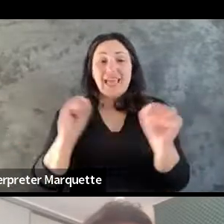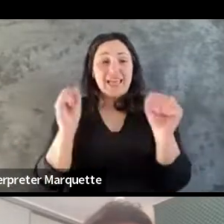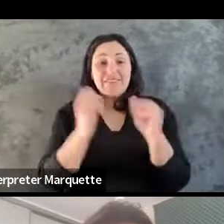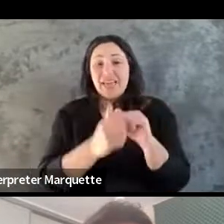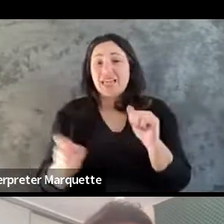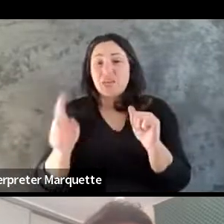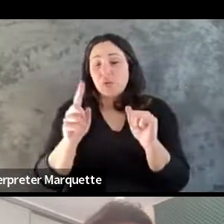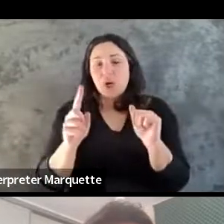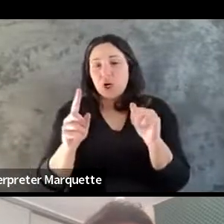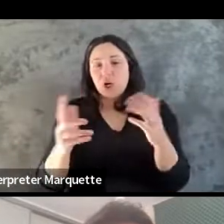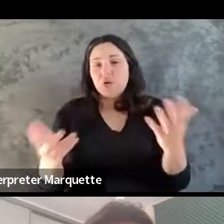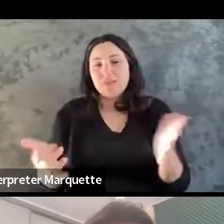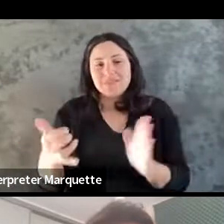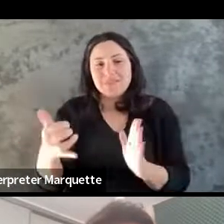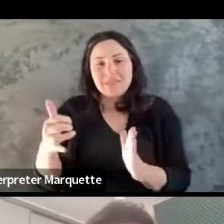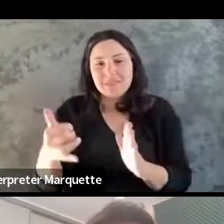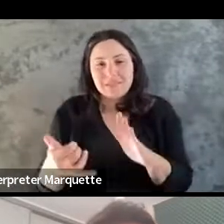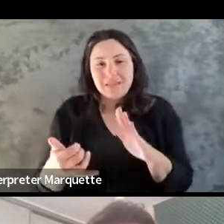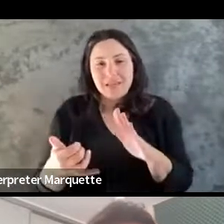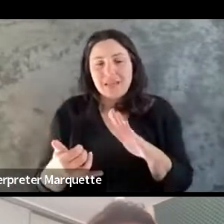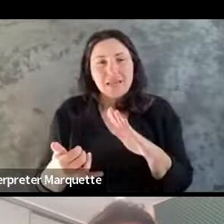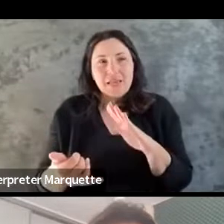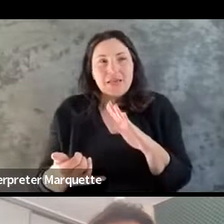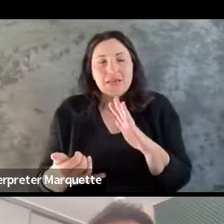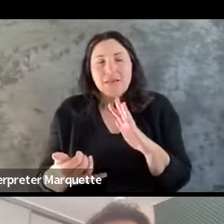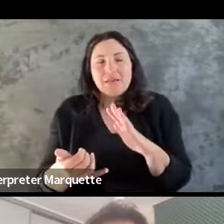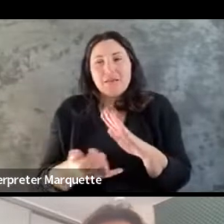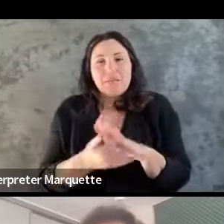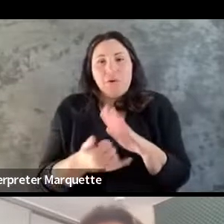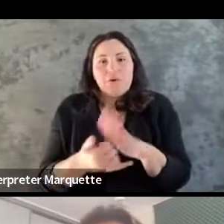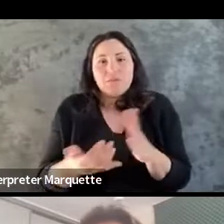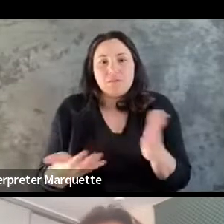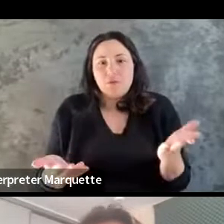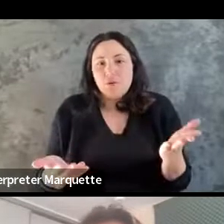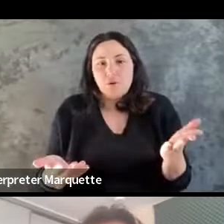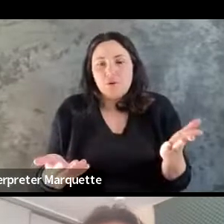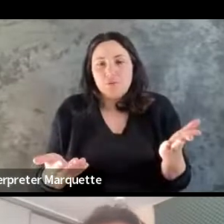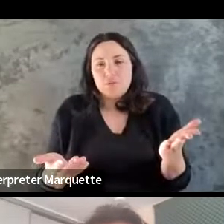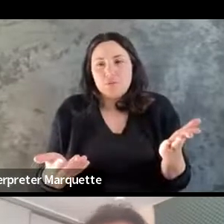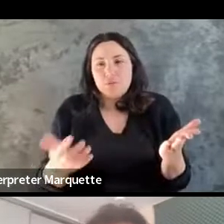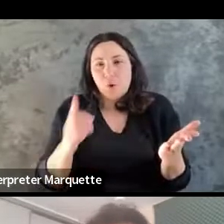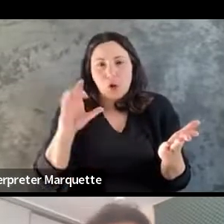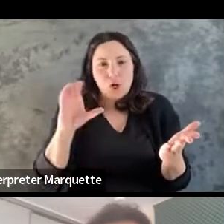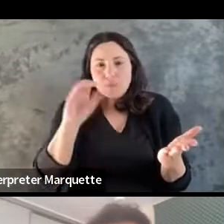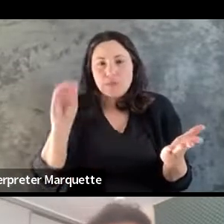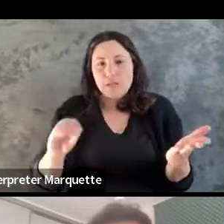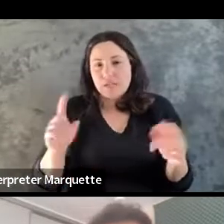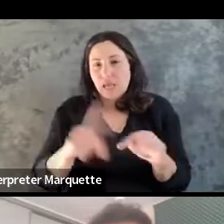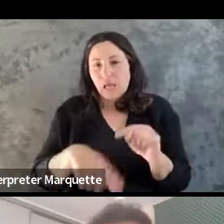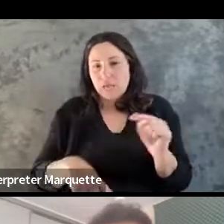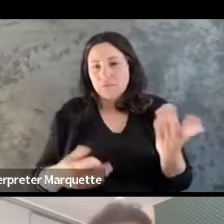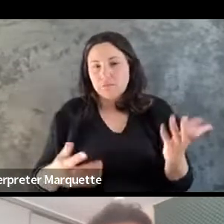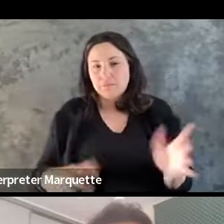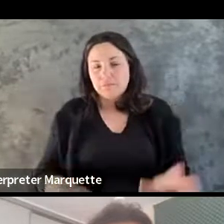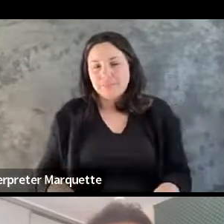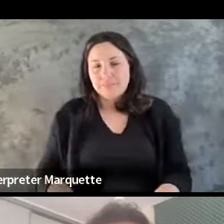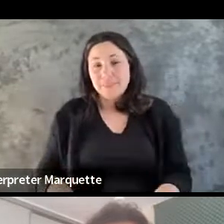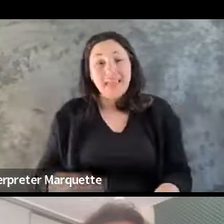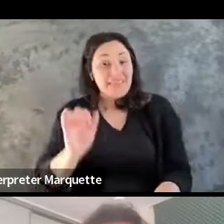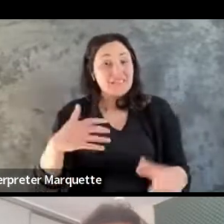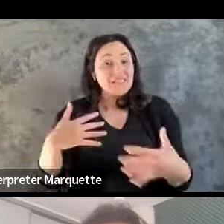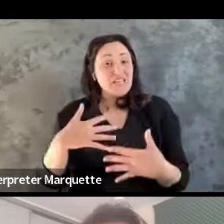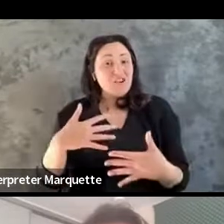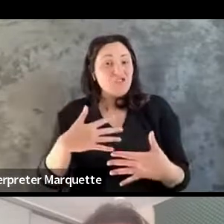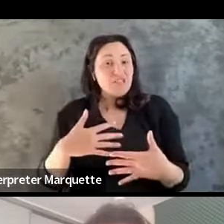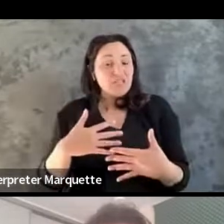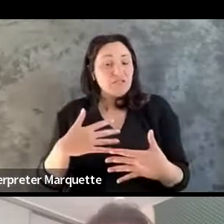store and your church and wherever else, to be 100% safe at all times. And that's the scary part for us